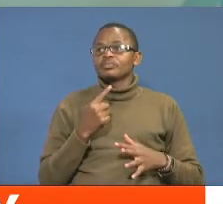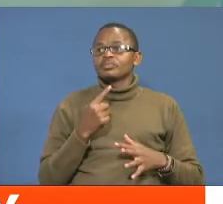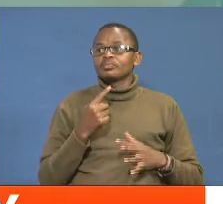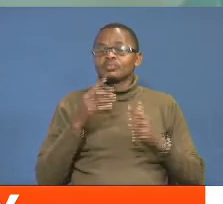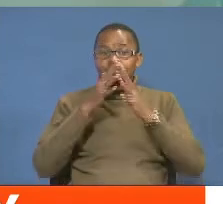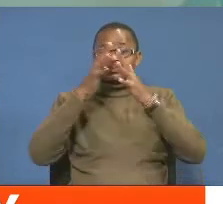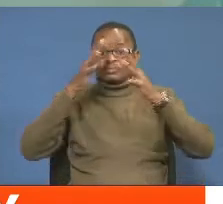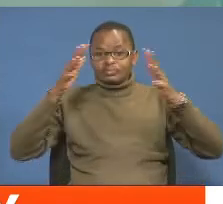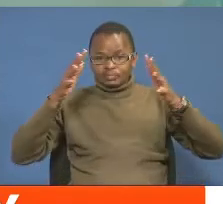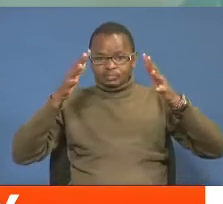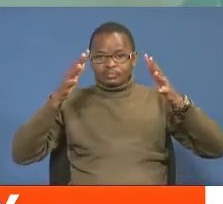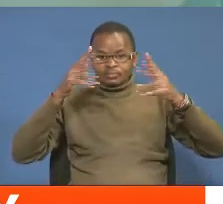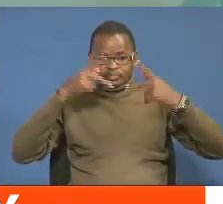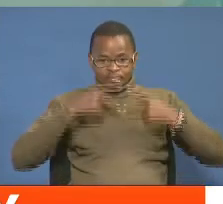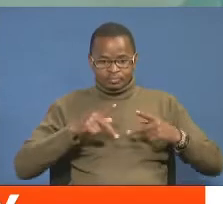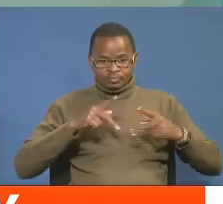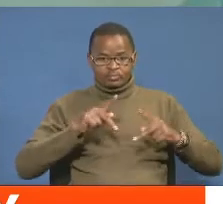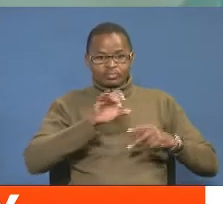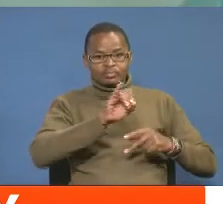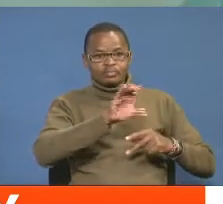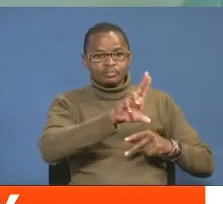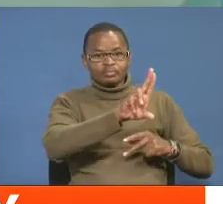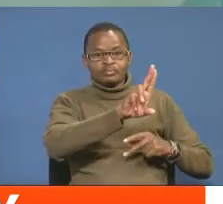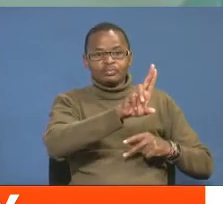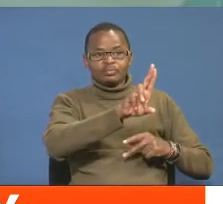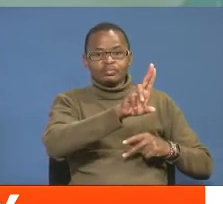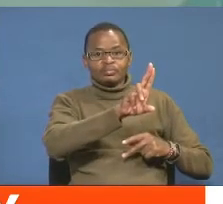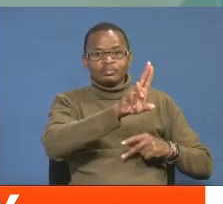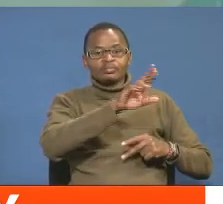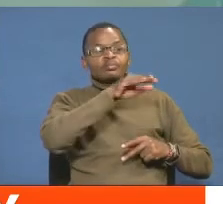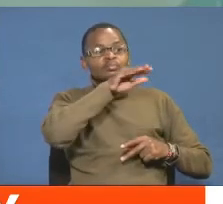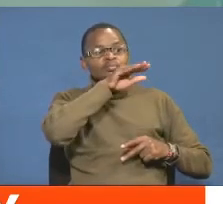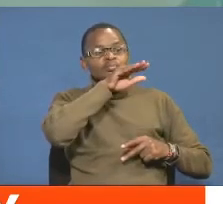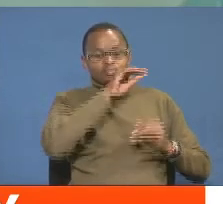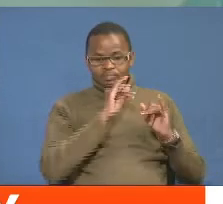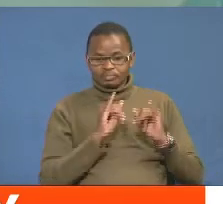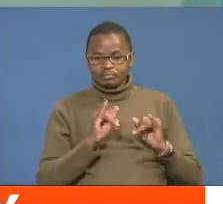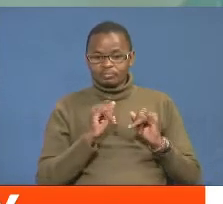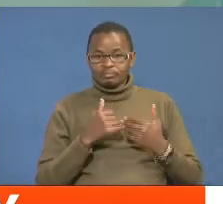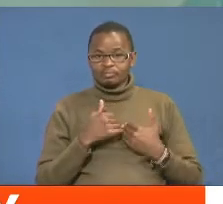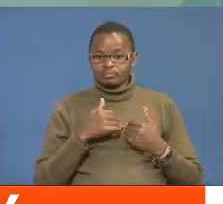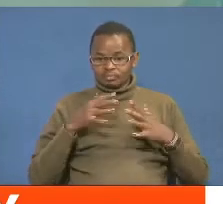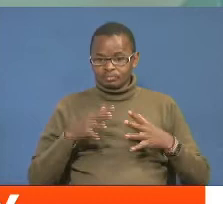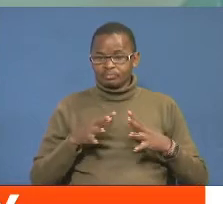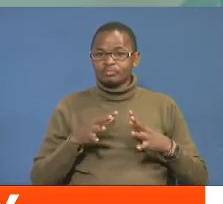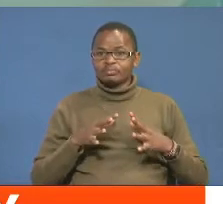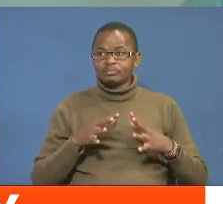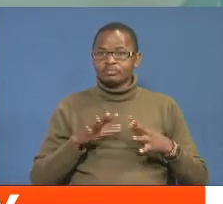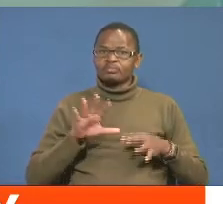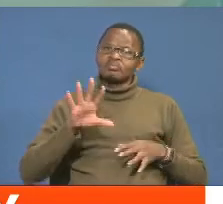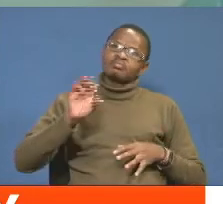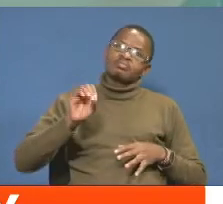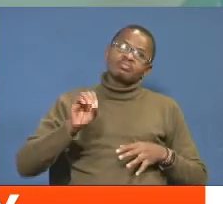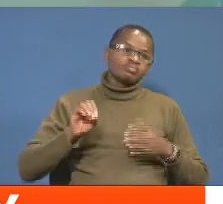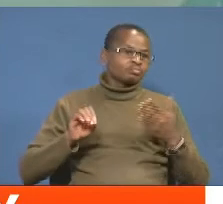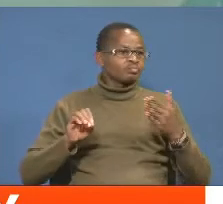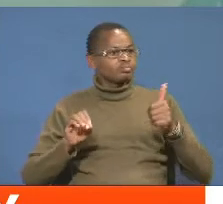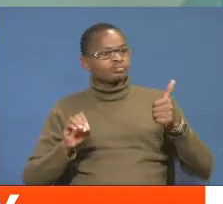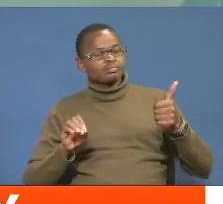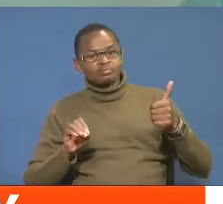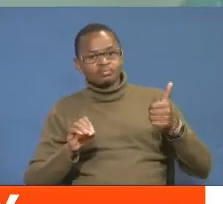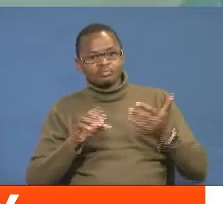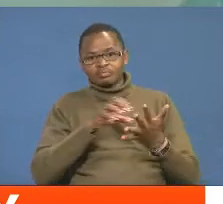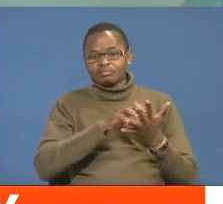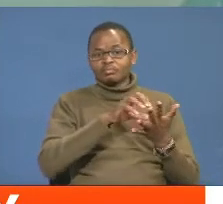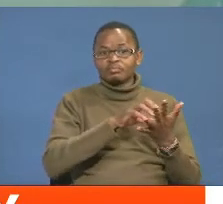the larger population of those who are in ICU beds who have died recently have been people above 50, those with underlying